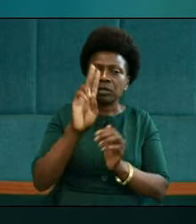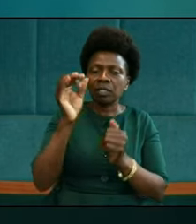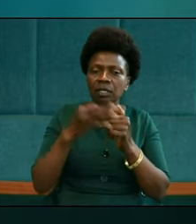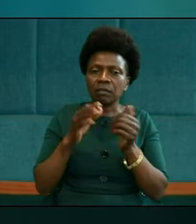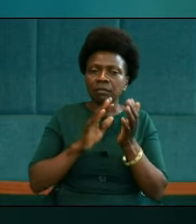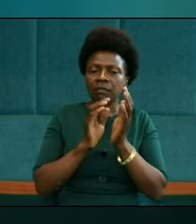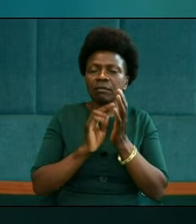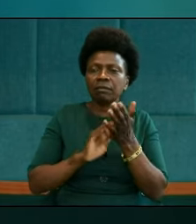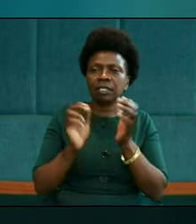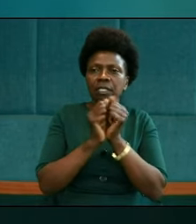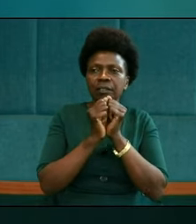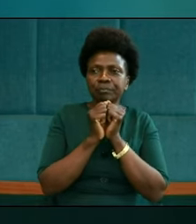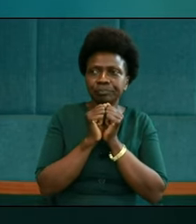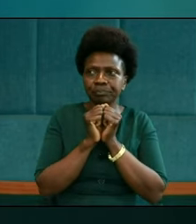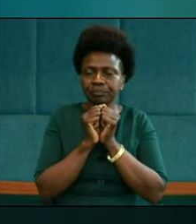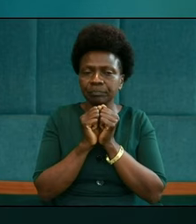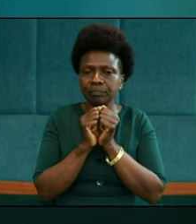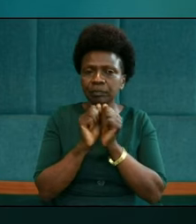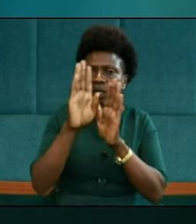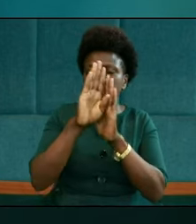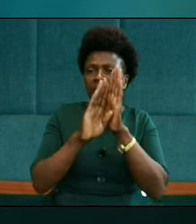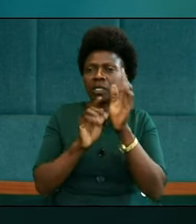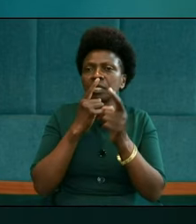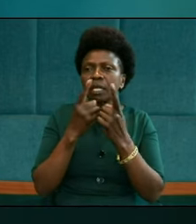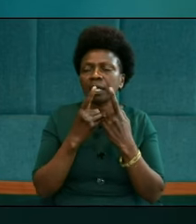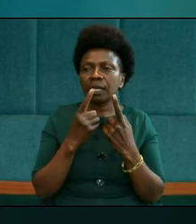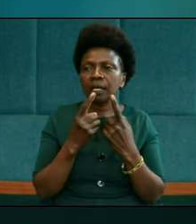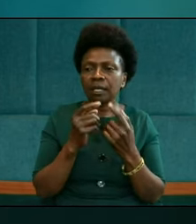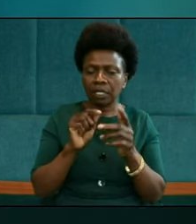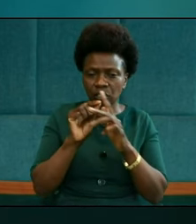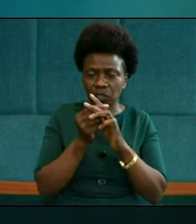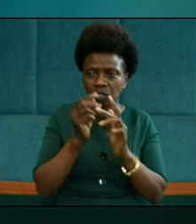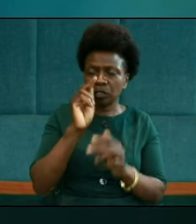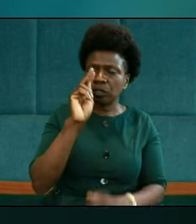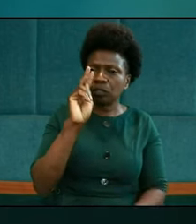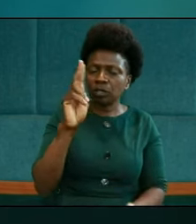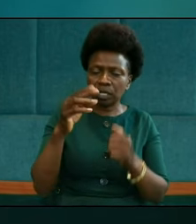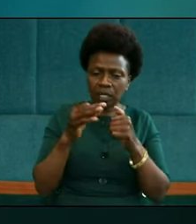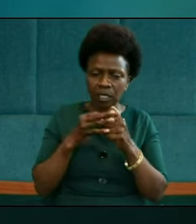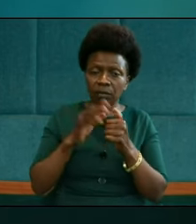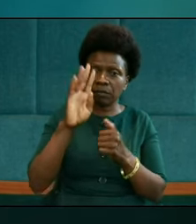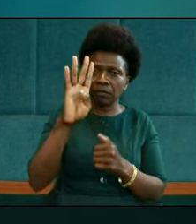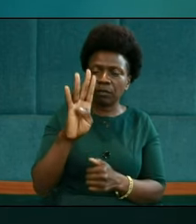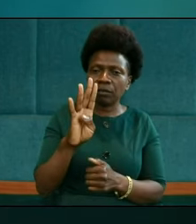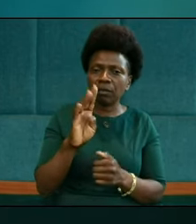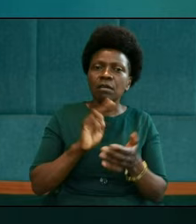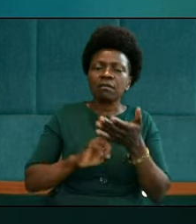10. The Bible is saying, Genesis 28 from verse 10.